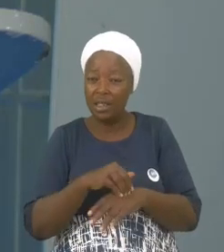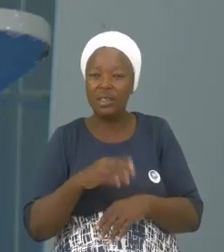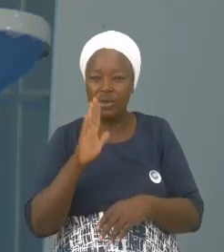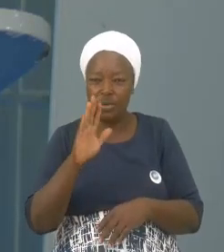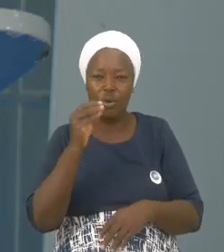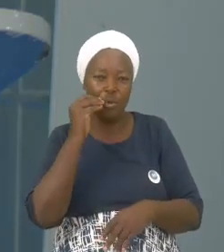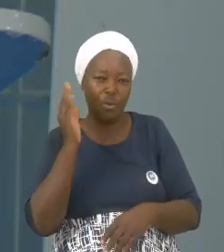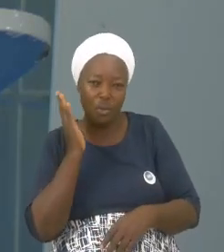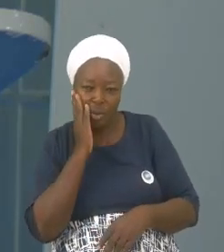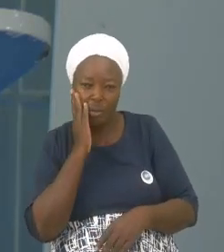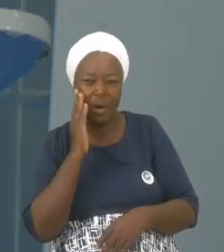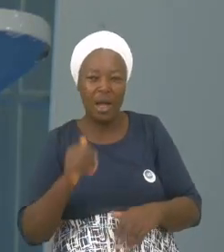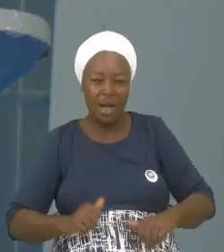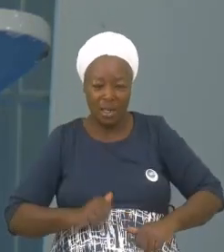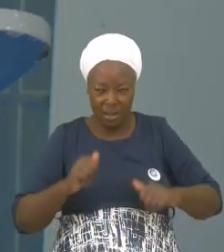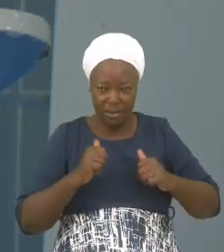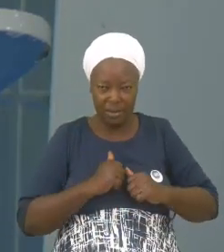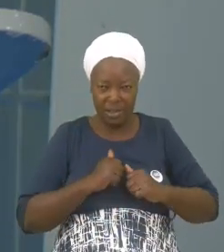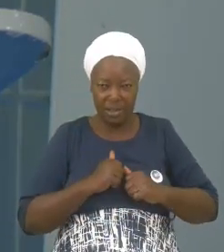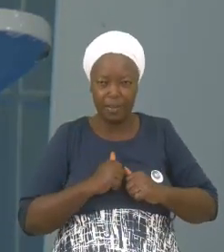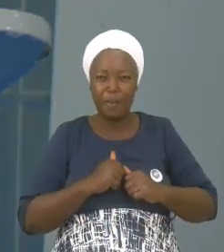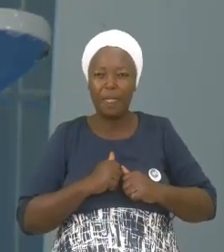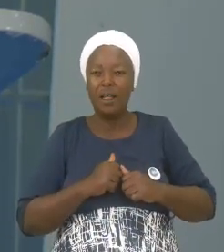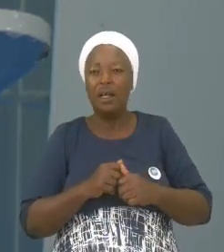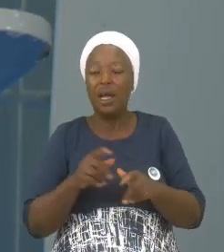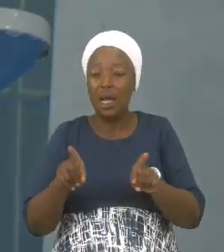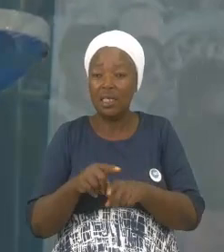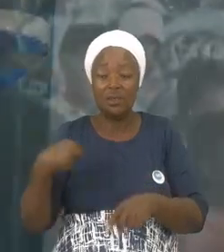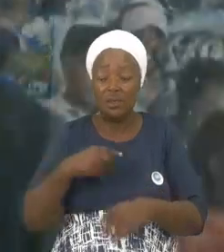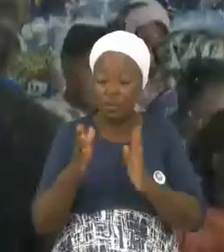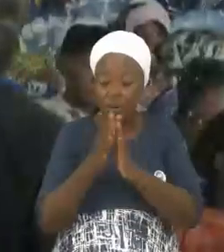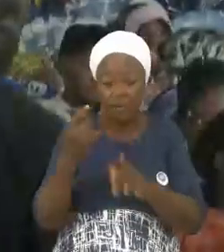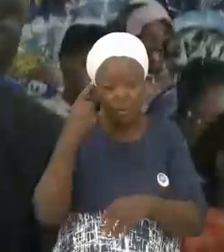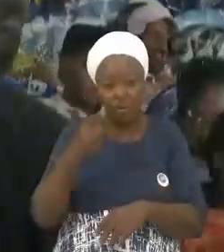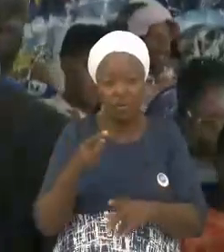Your telephone number, make sure it's correct,